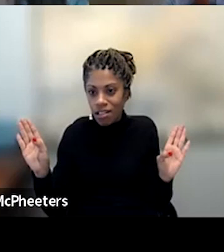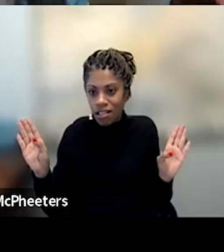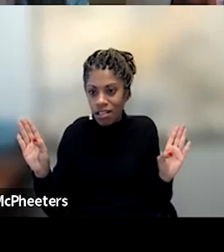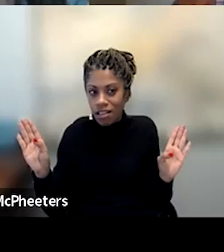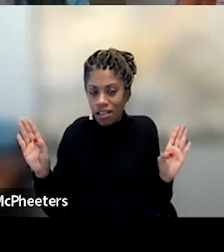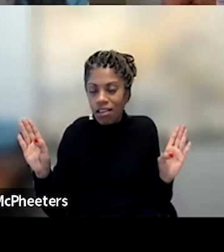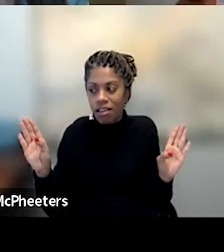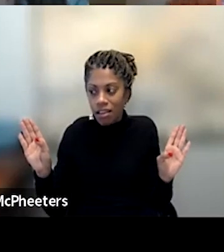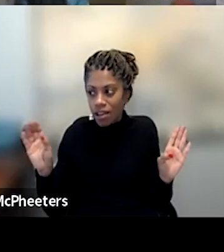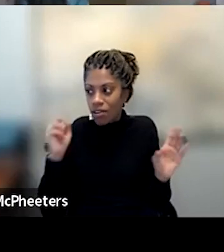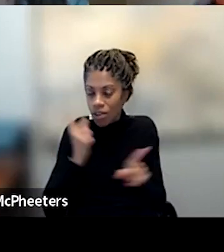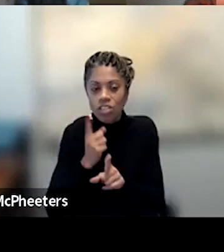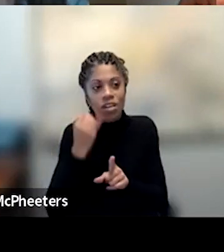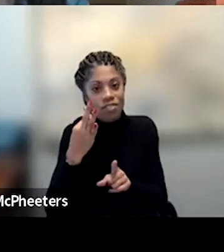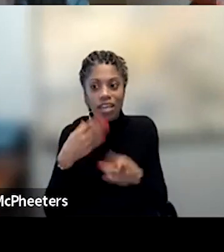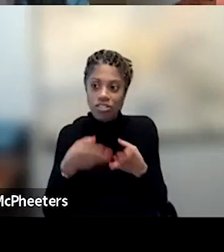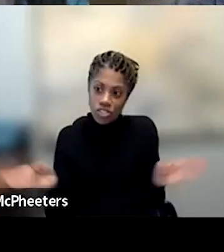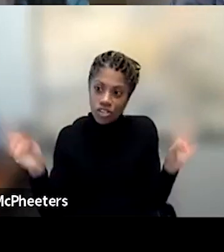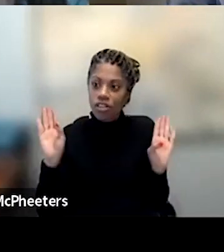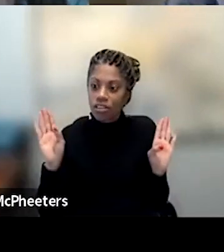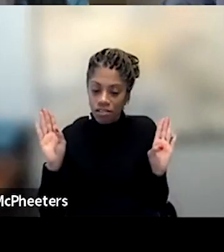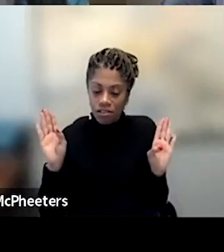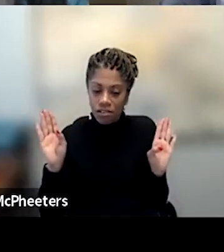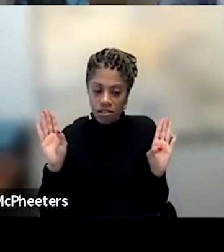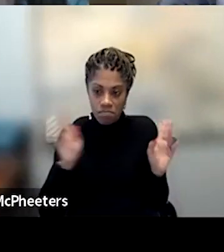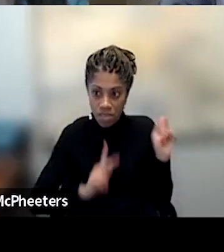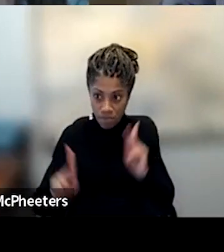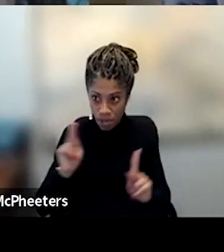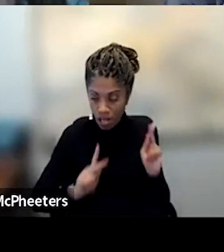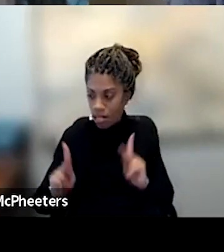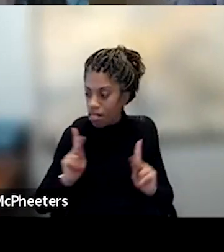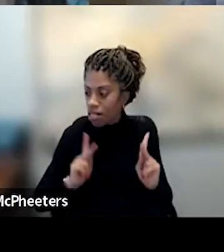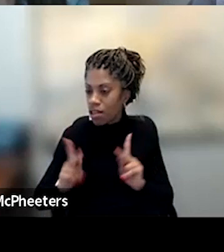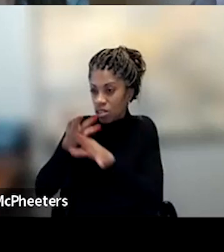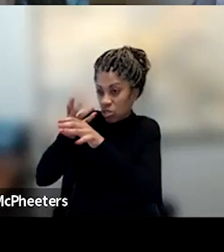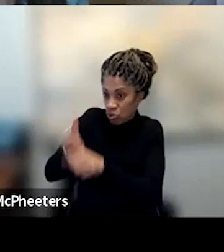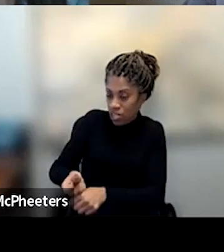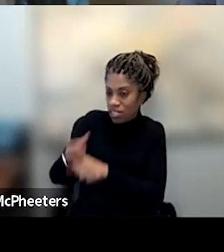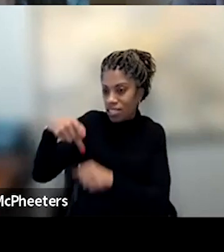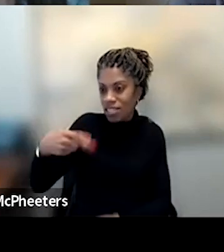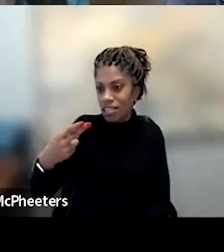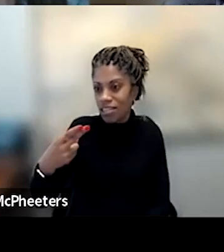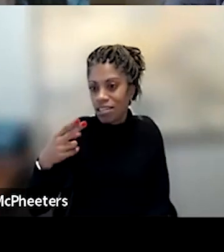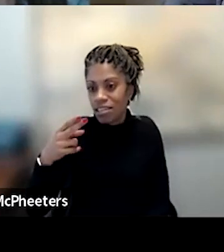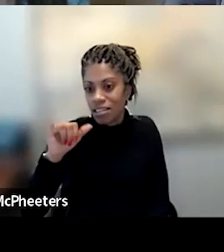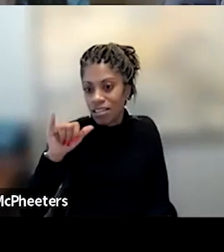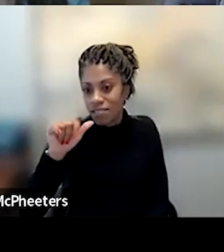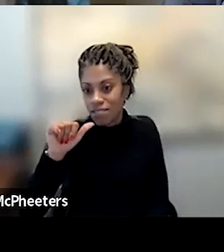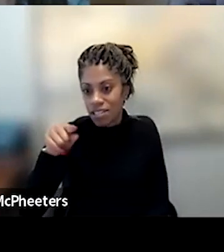placing trust in the philanthropic and social impact sector, how do we be better stewards of that trust?